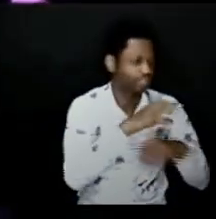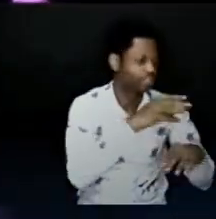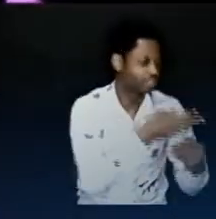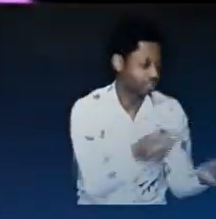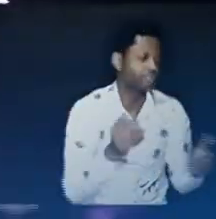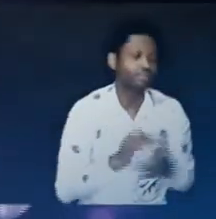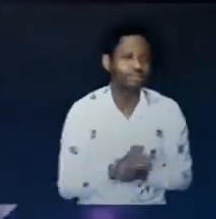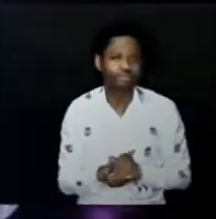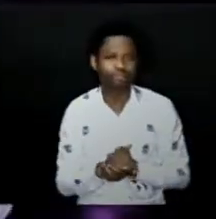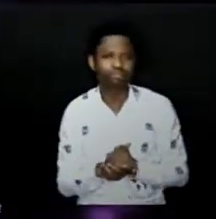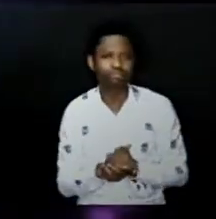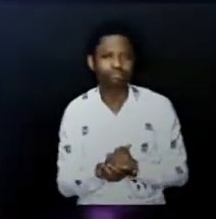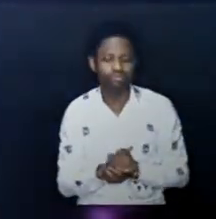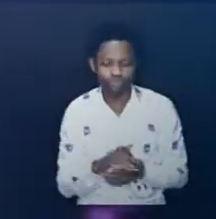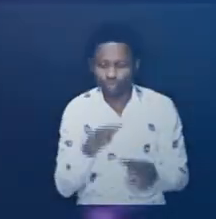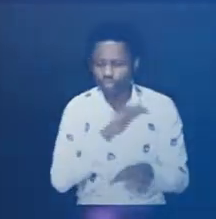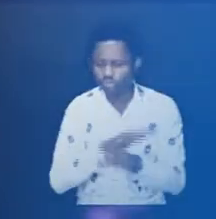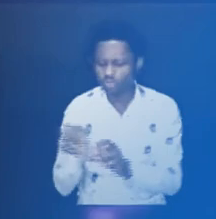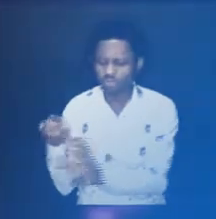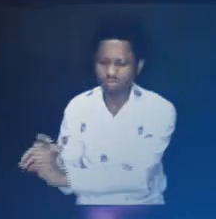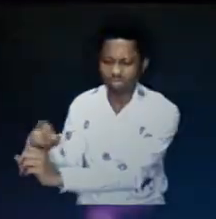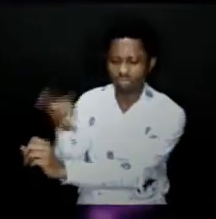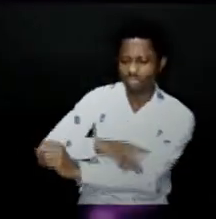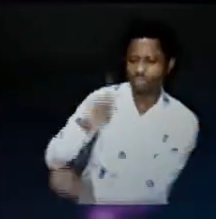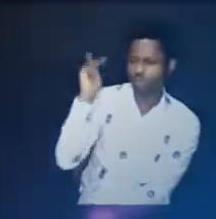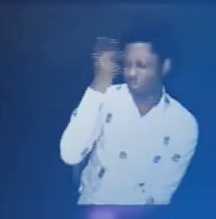Now we shouldn't shy away from politics.